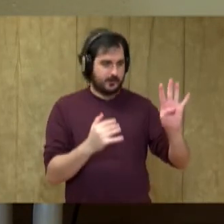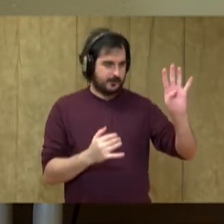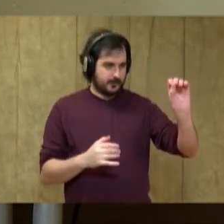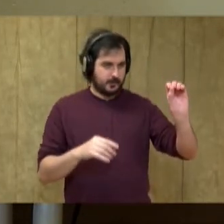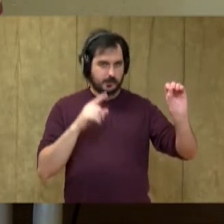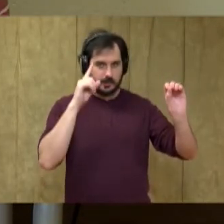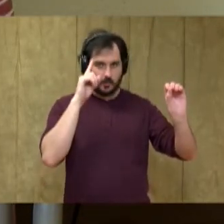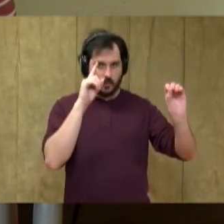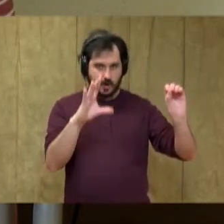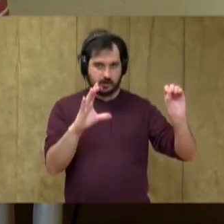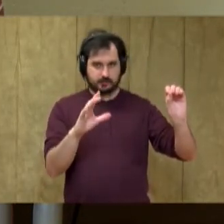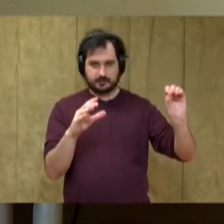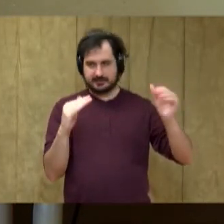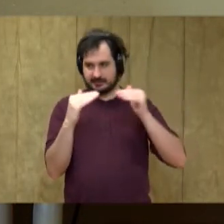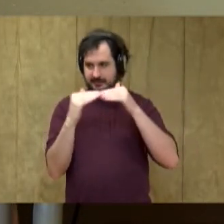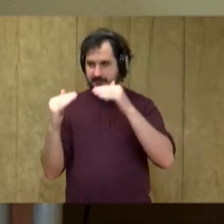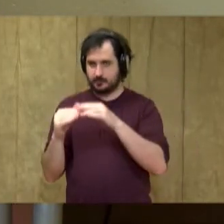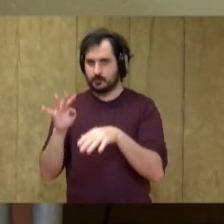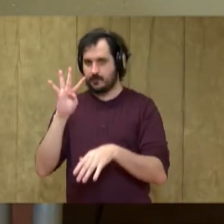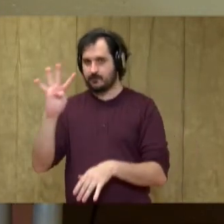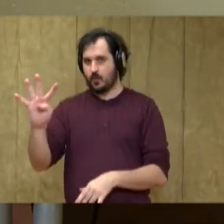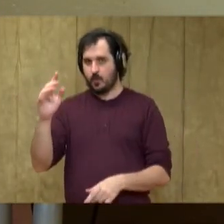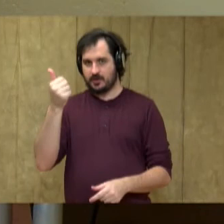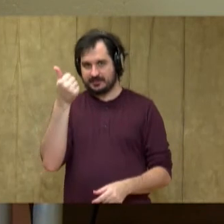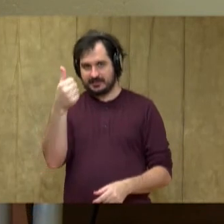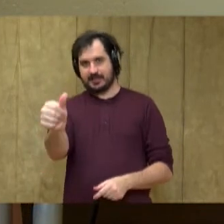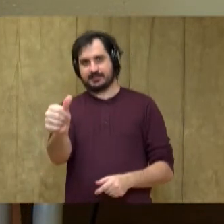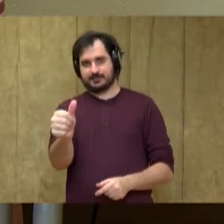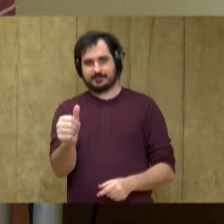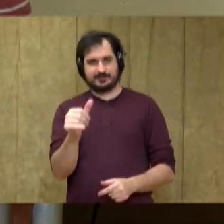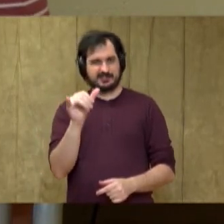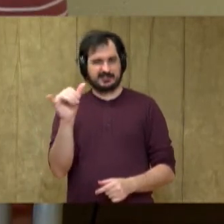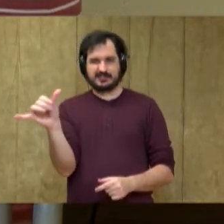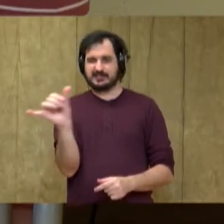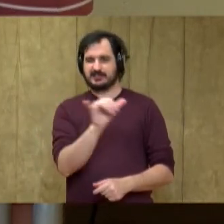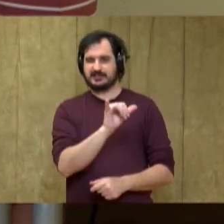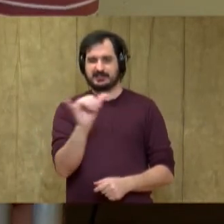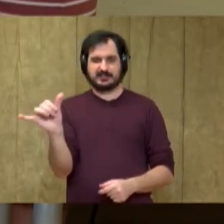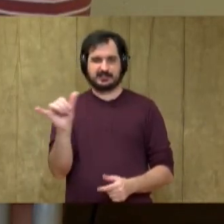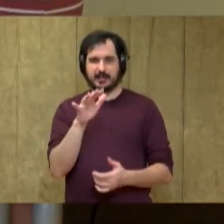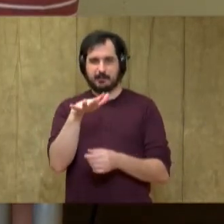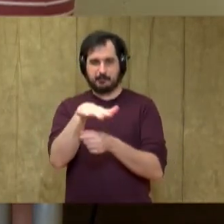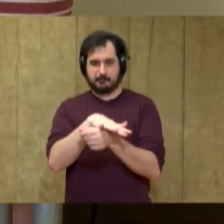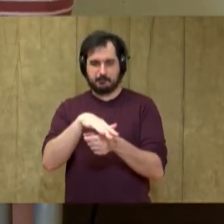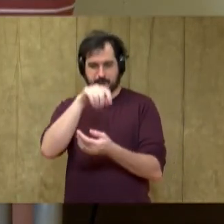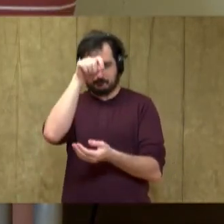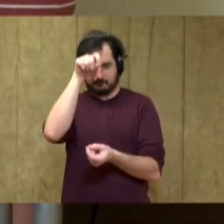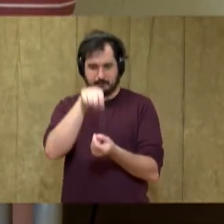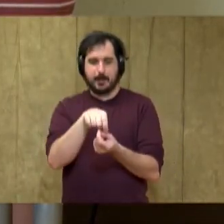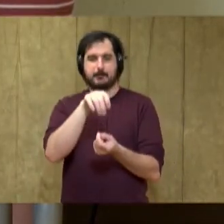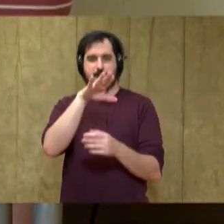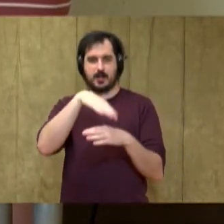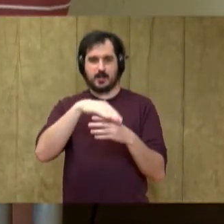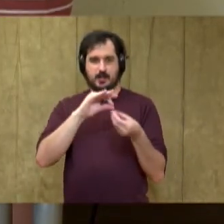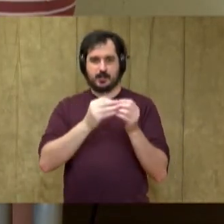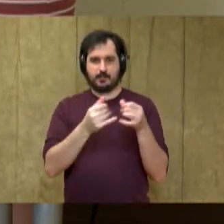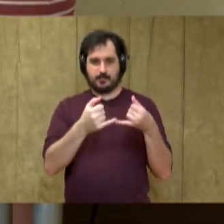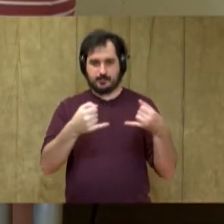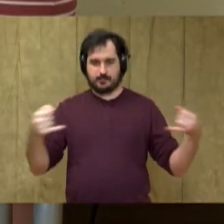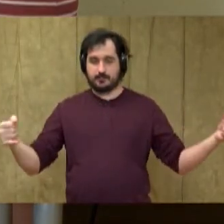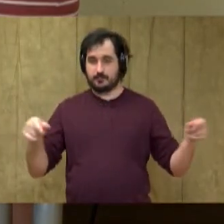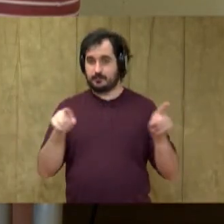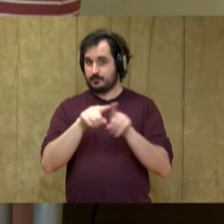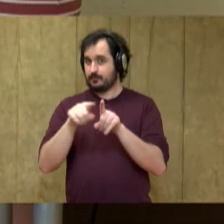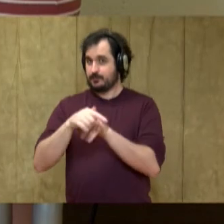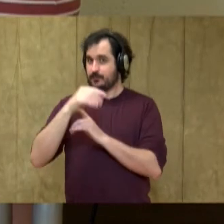equals 4/10. They're in the same exact spot on the number line. Also think about that money.